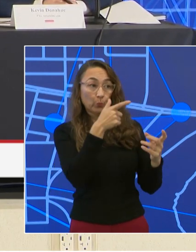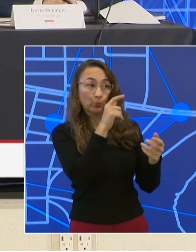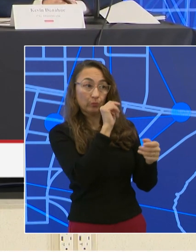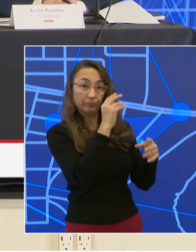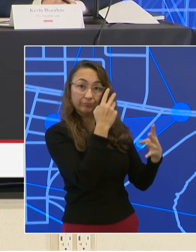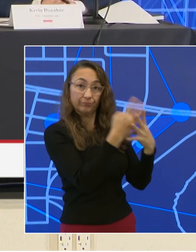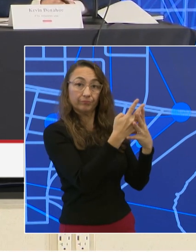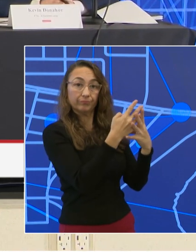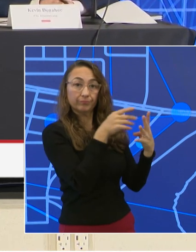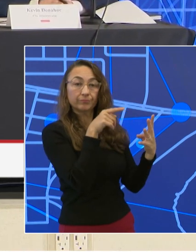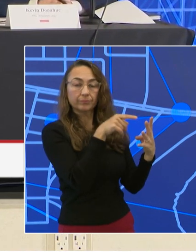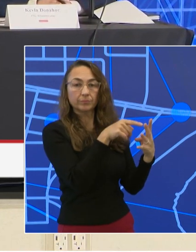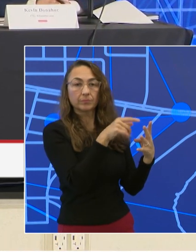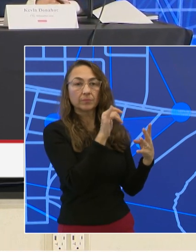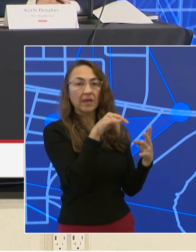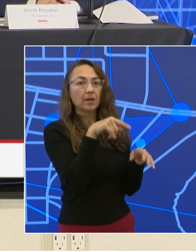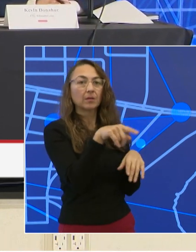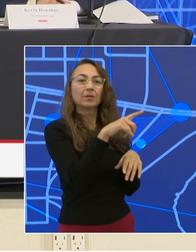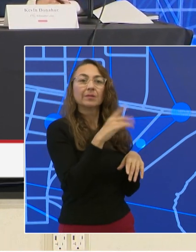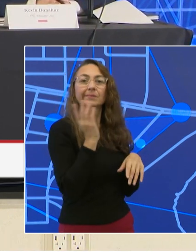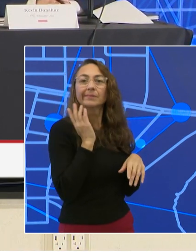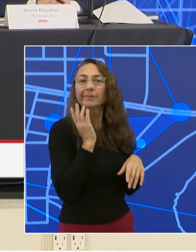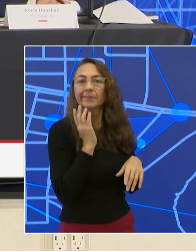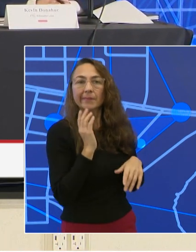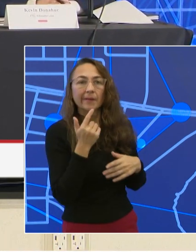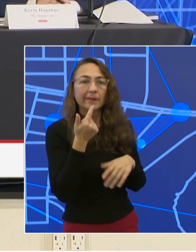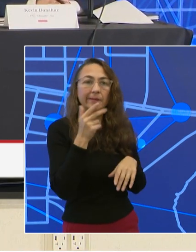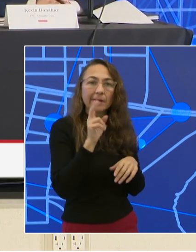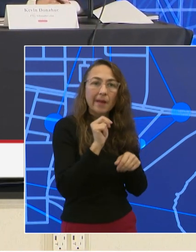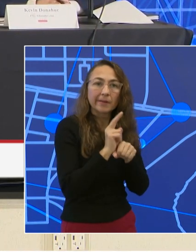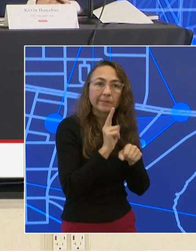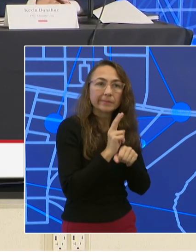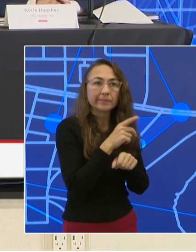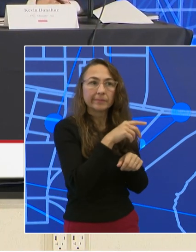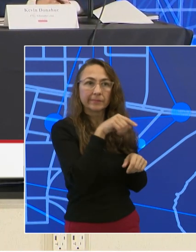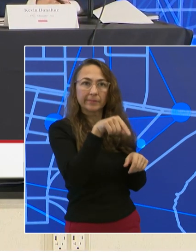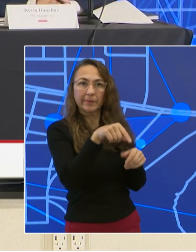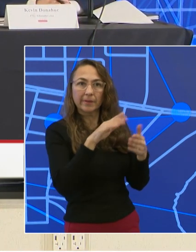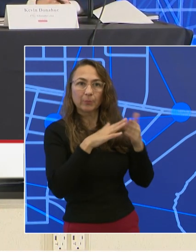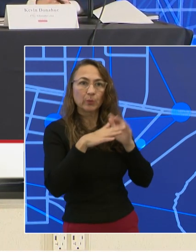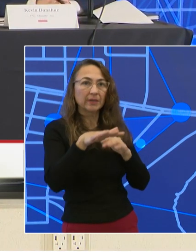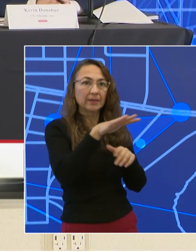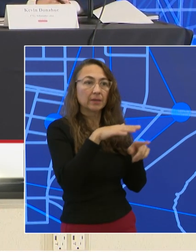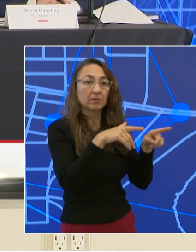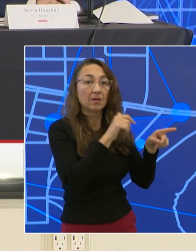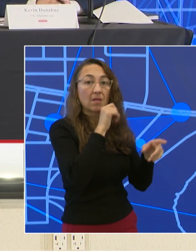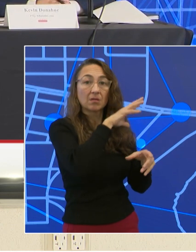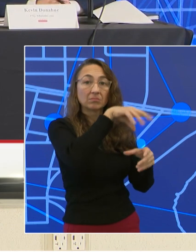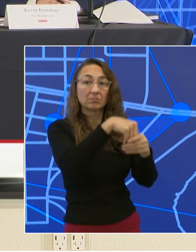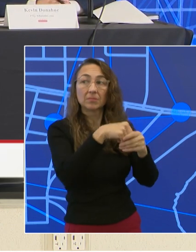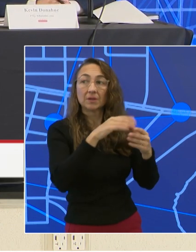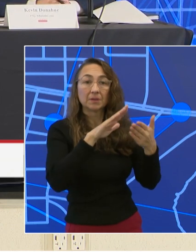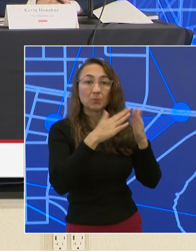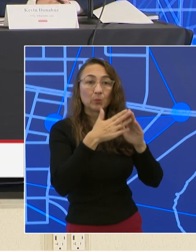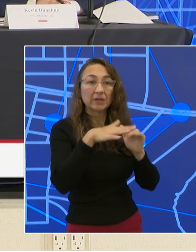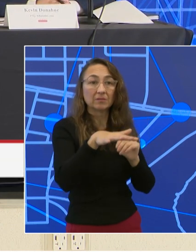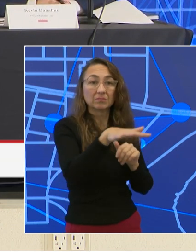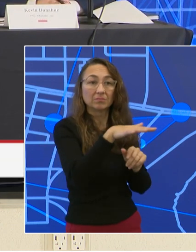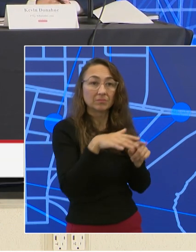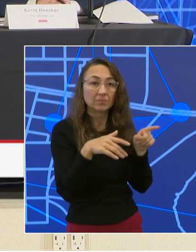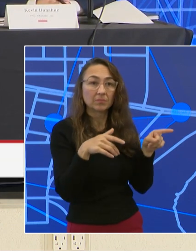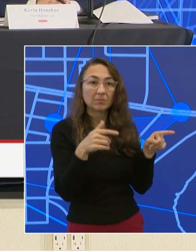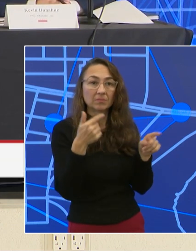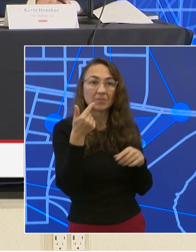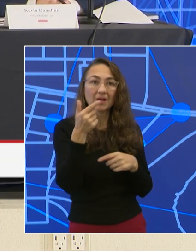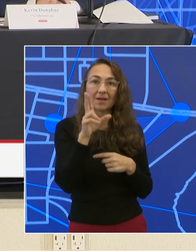using guns in our community. They're not in the community, and the gun crime is going down. We have work to